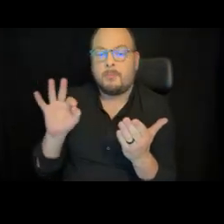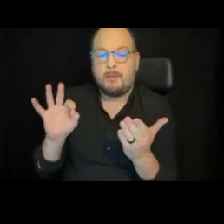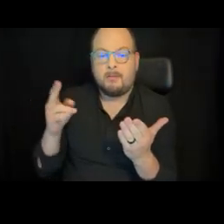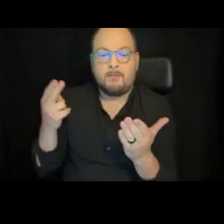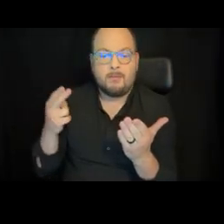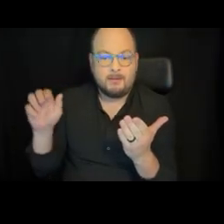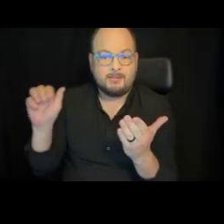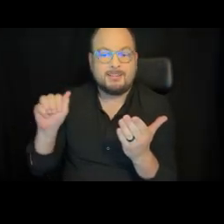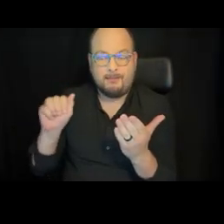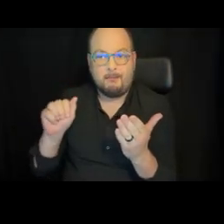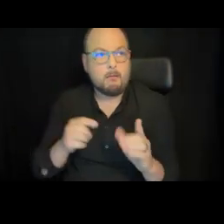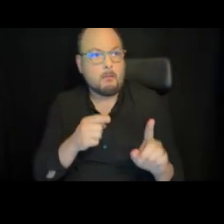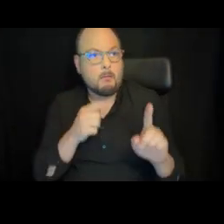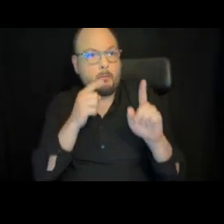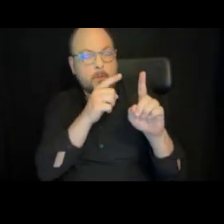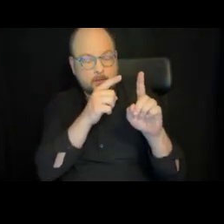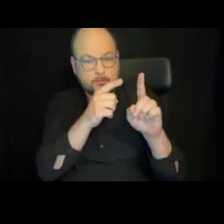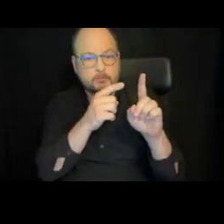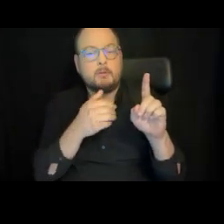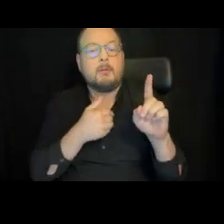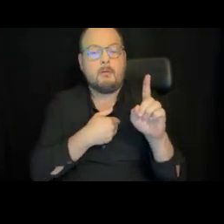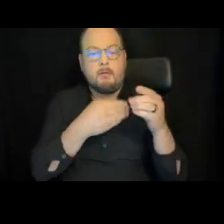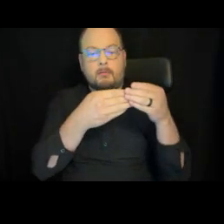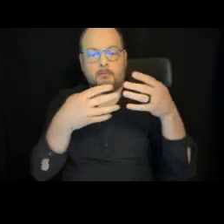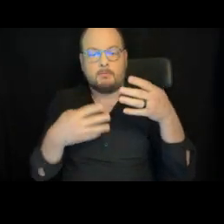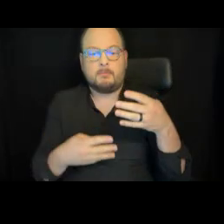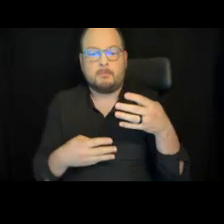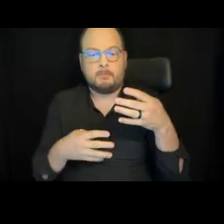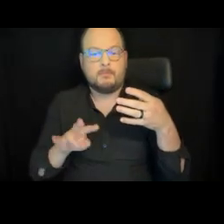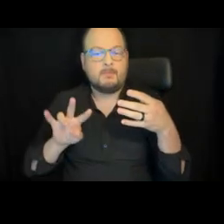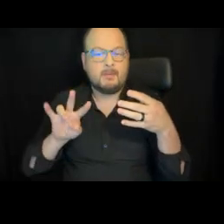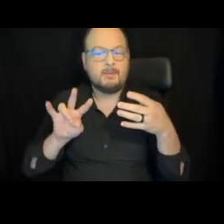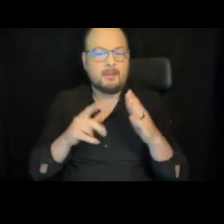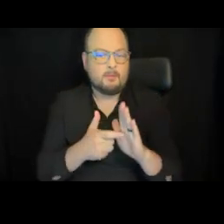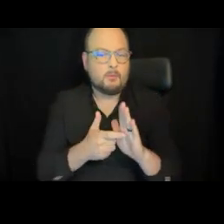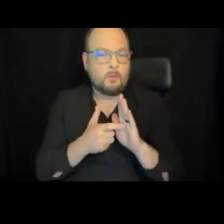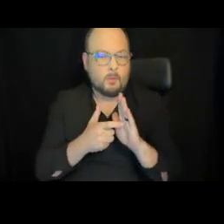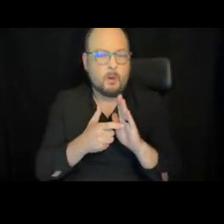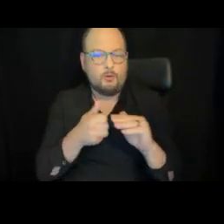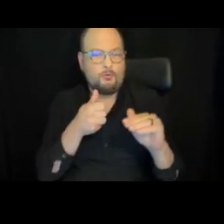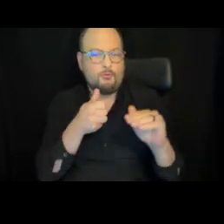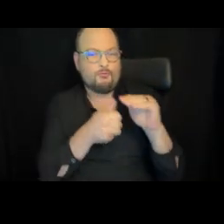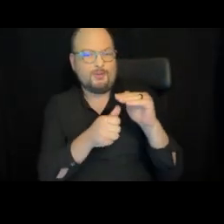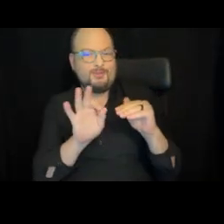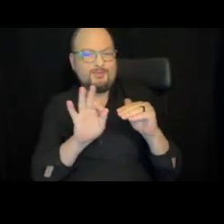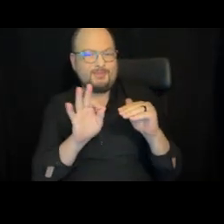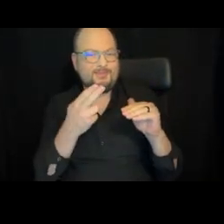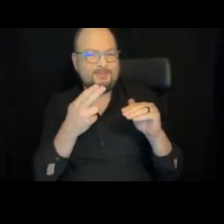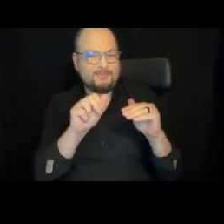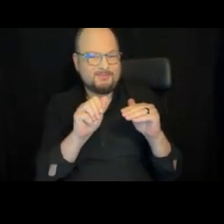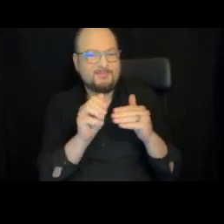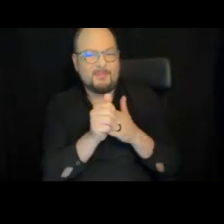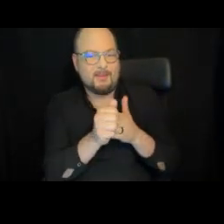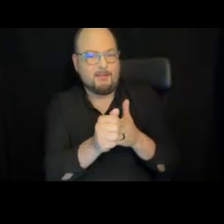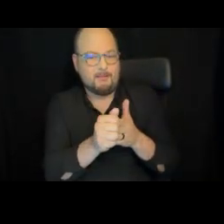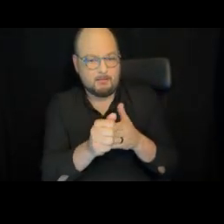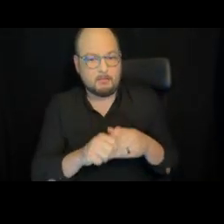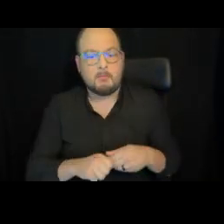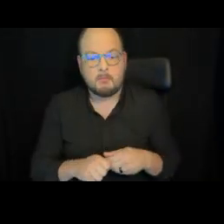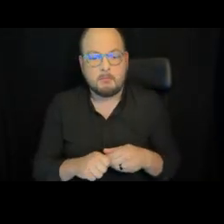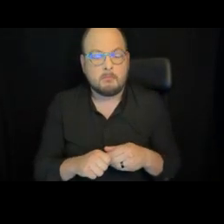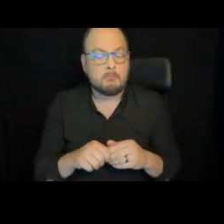the 7 requirements of the Fair Housing Accessibility Guidelines, better known as